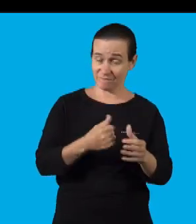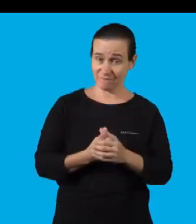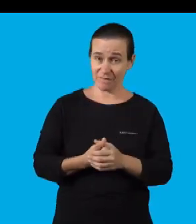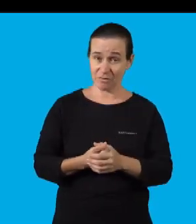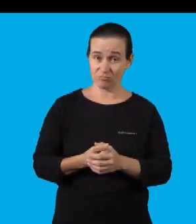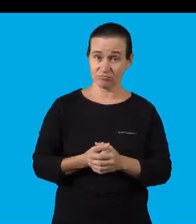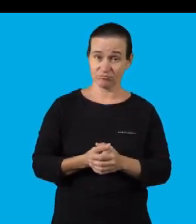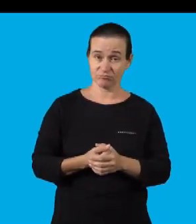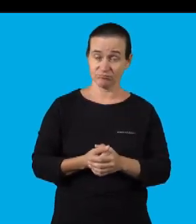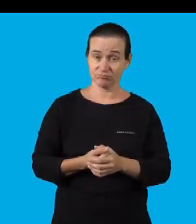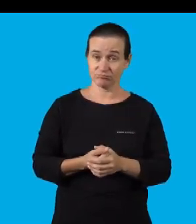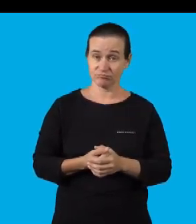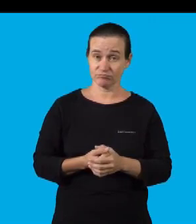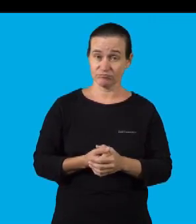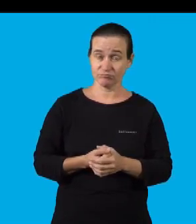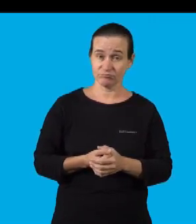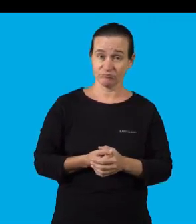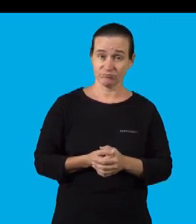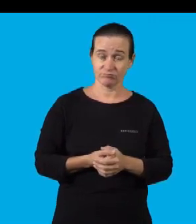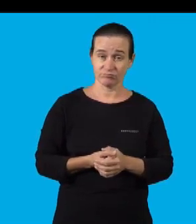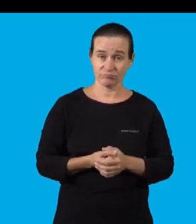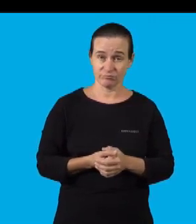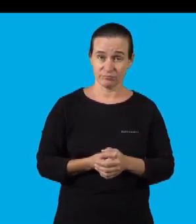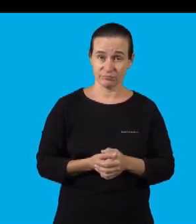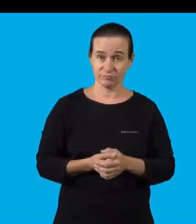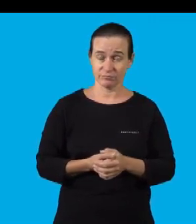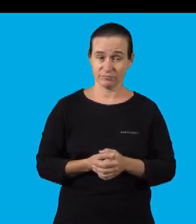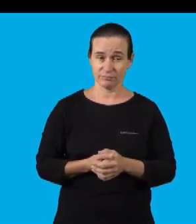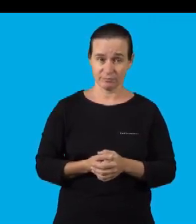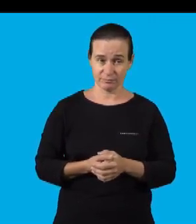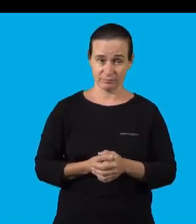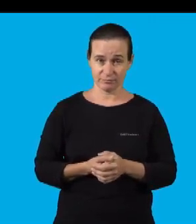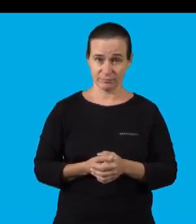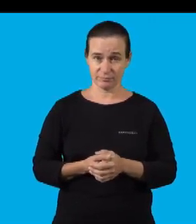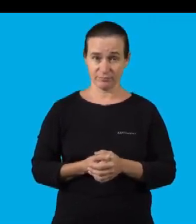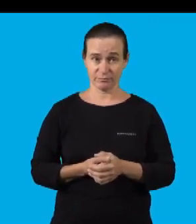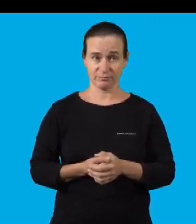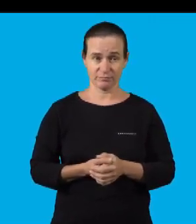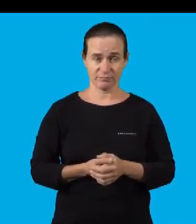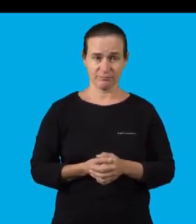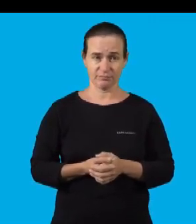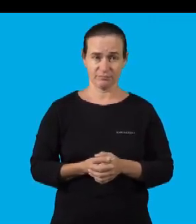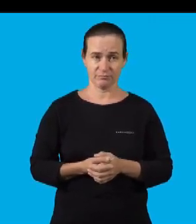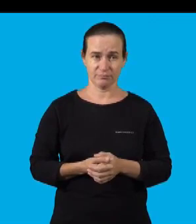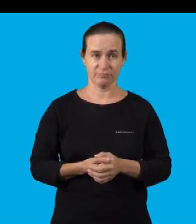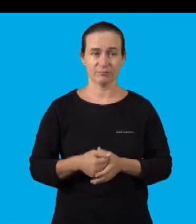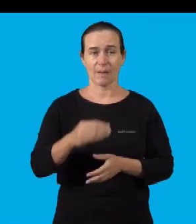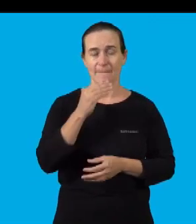of y? The value of y there is going to be